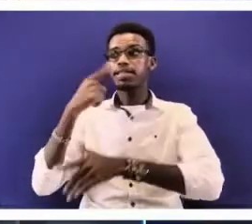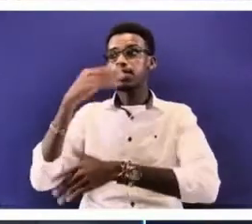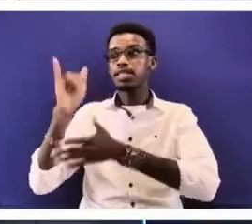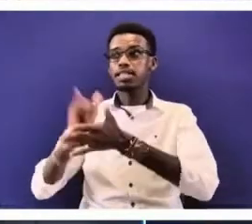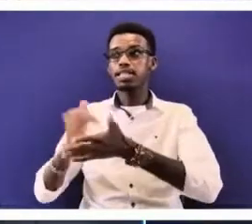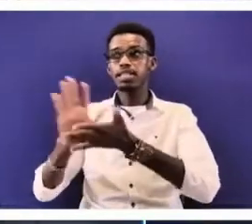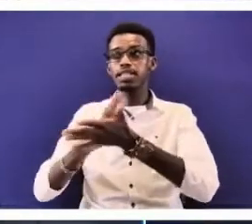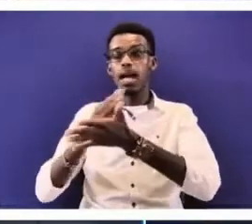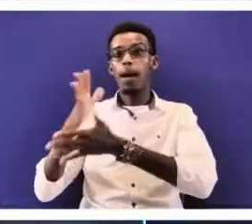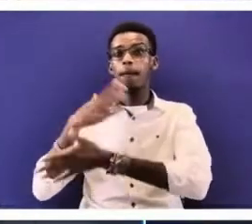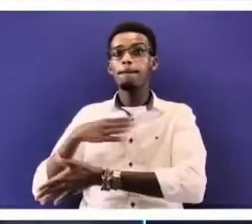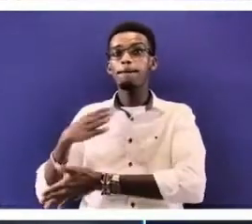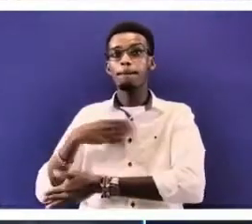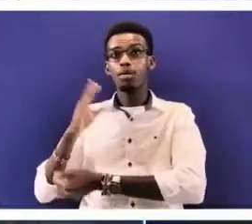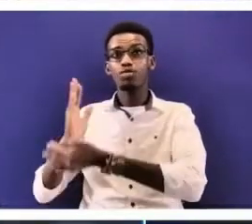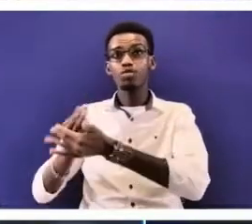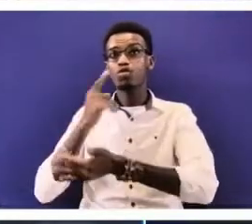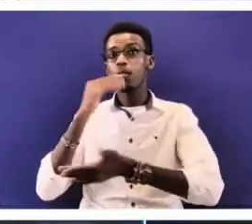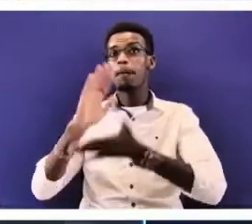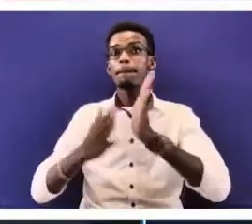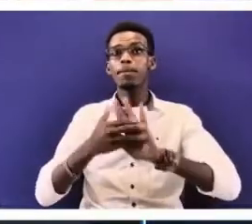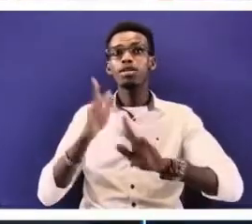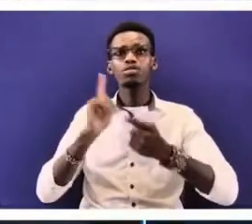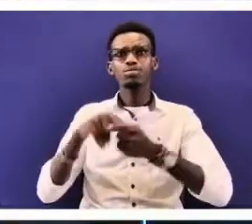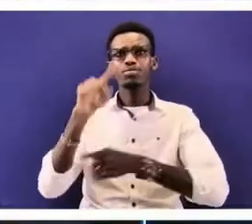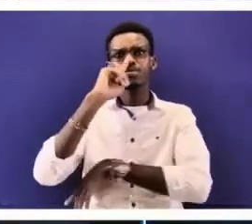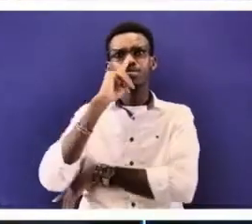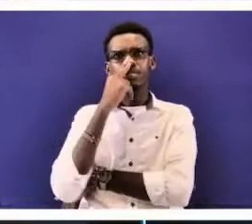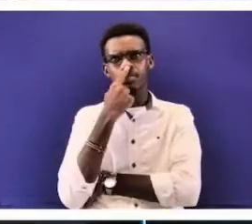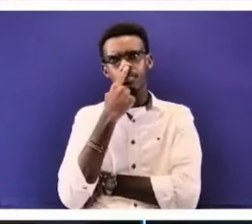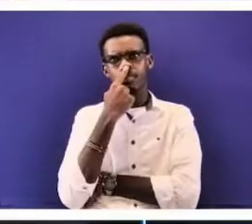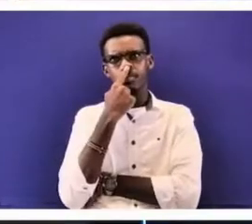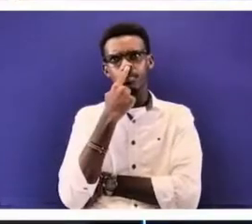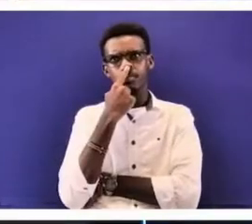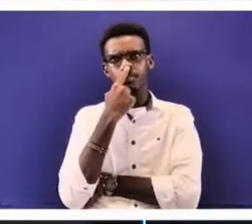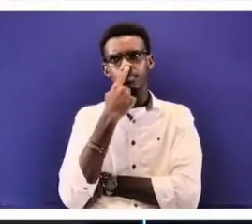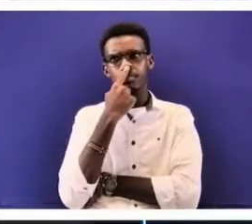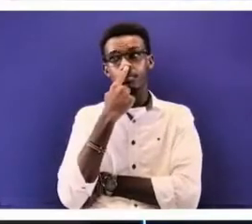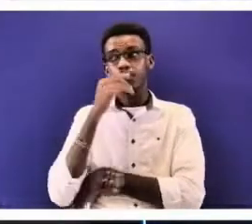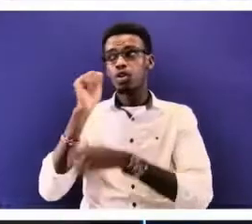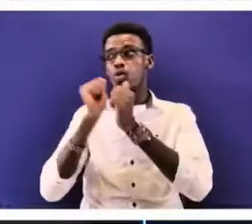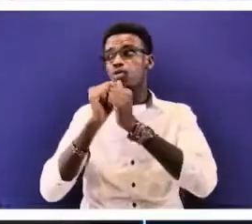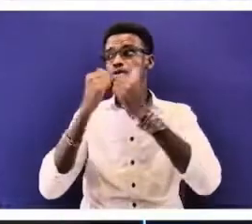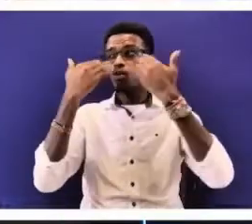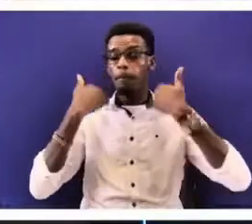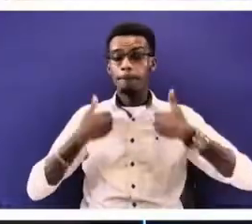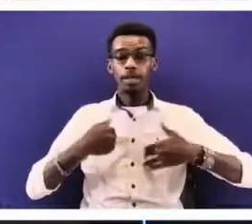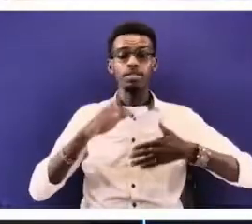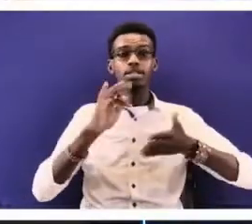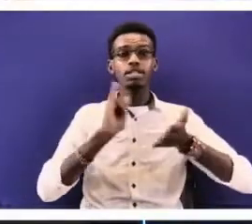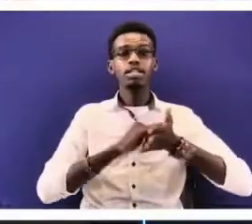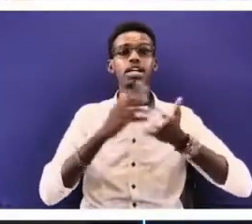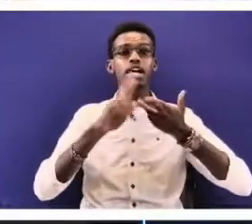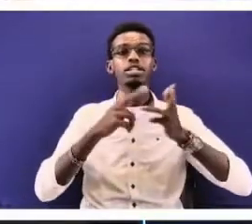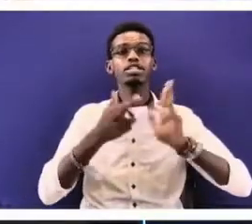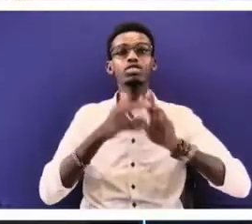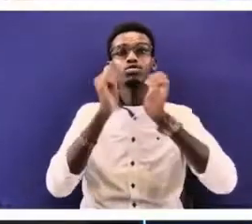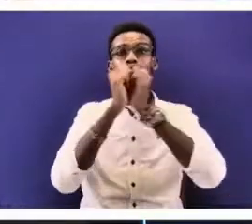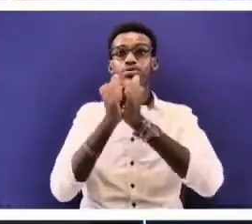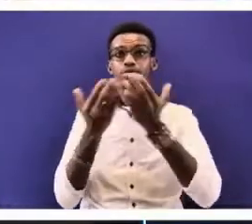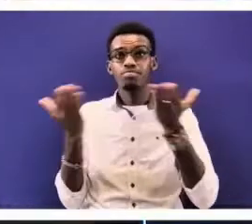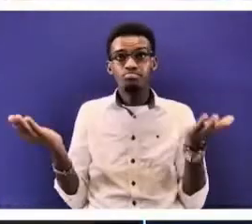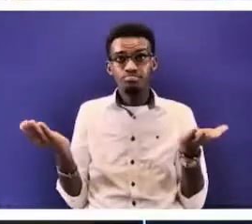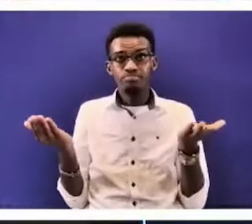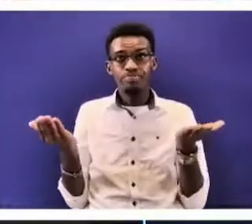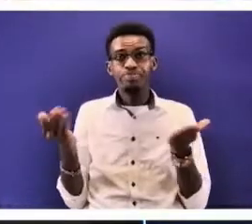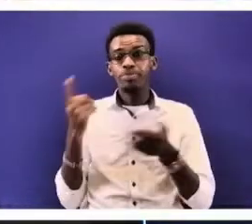some people can become bored with the person they're in relationship with. This